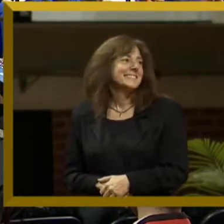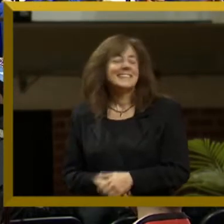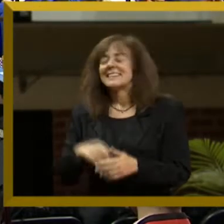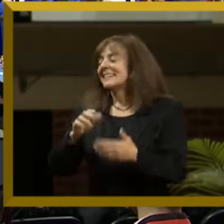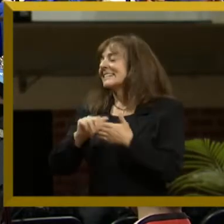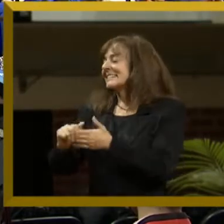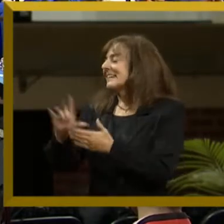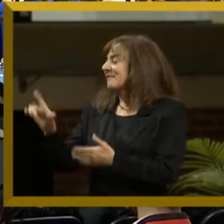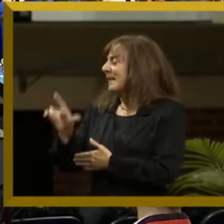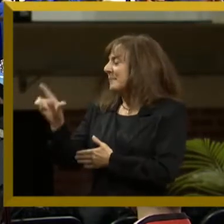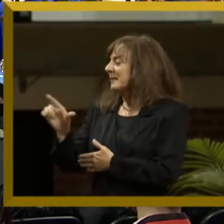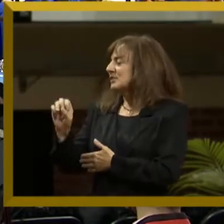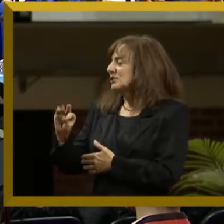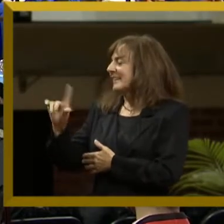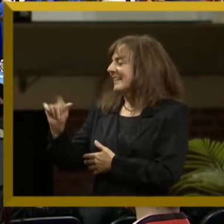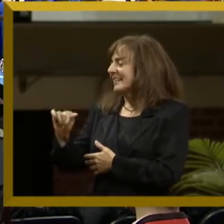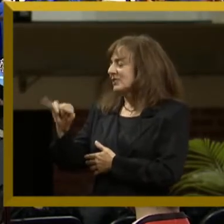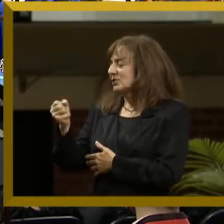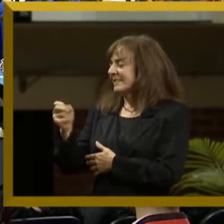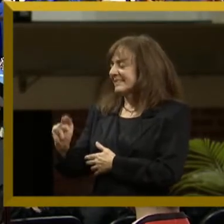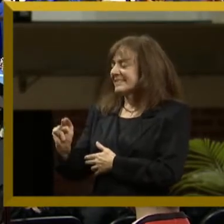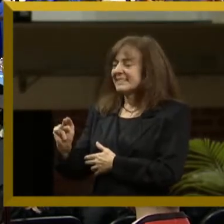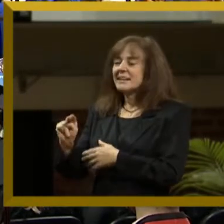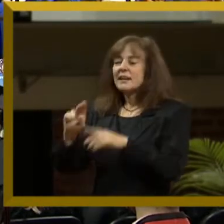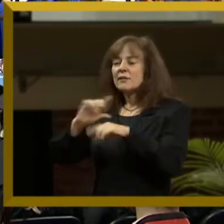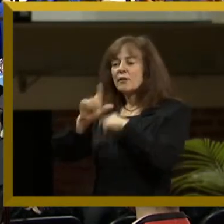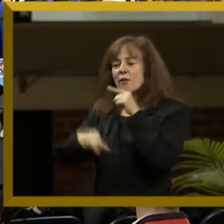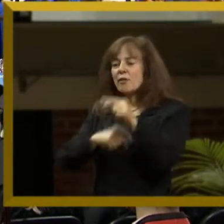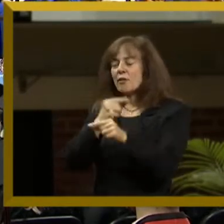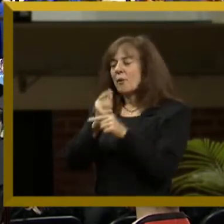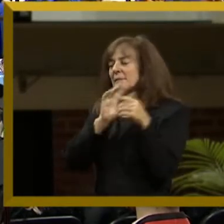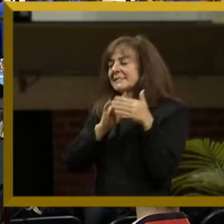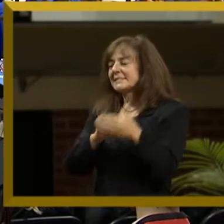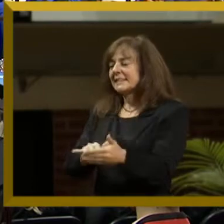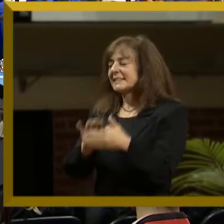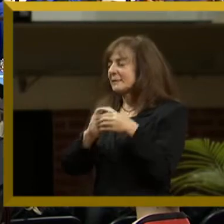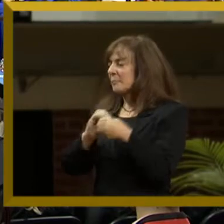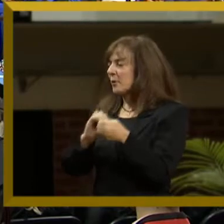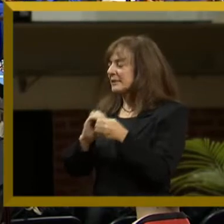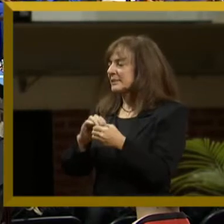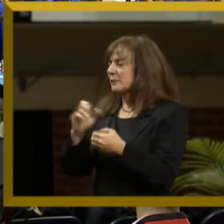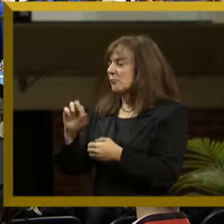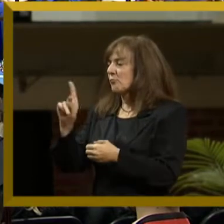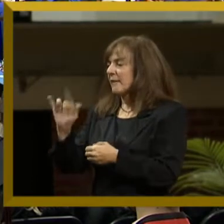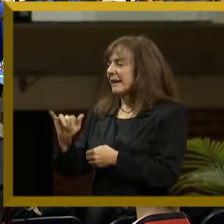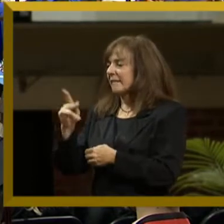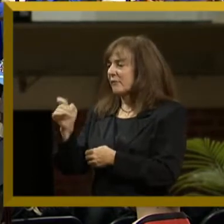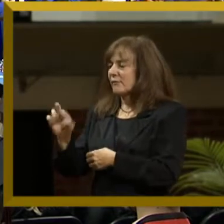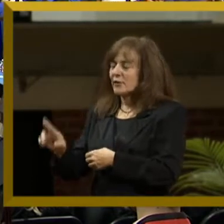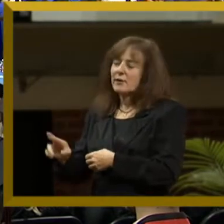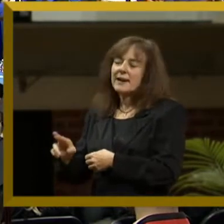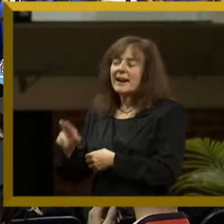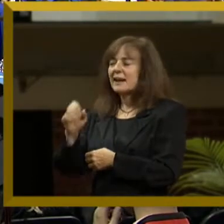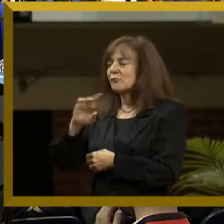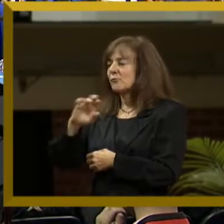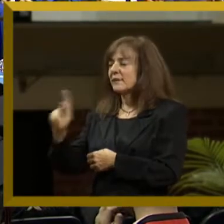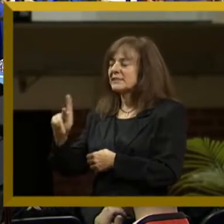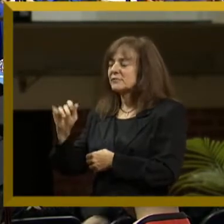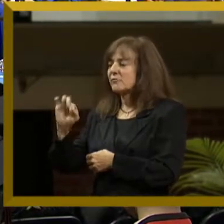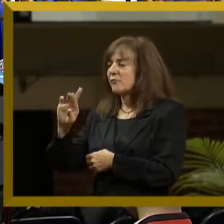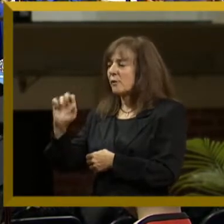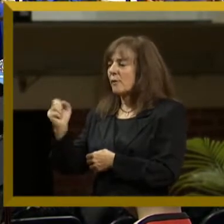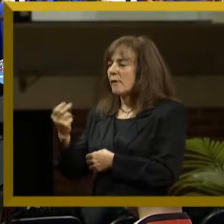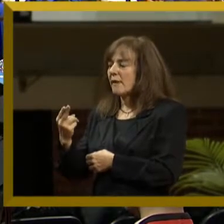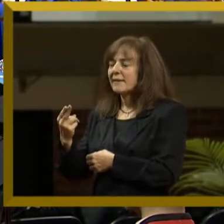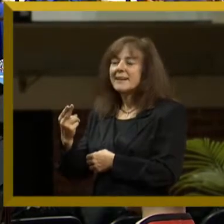of Libraries, Sheila Johnson. Our Dean of Global Studies and Partnerships, Randy Kluver, and Rich Frohawk, our